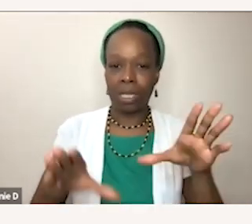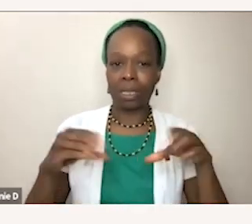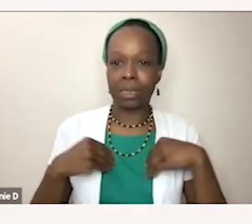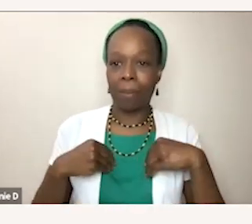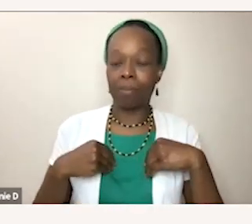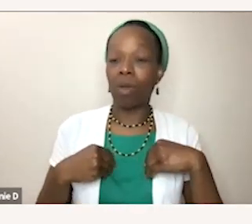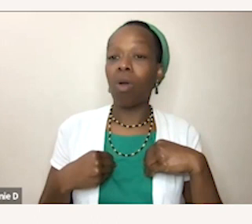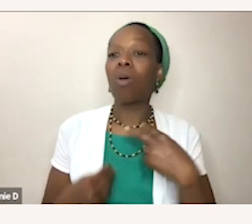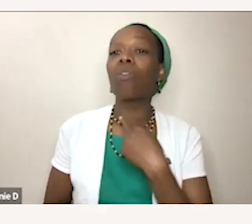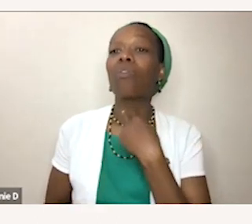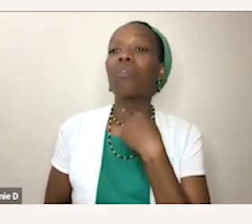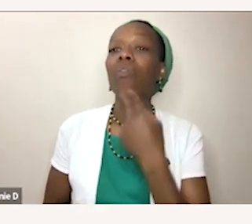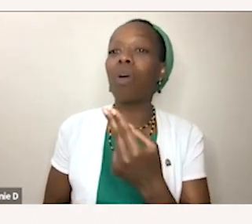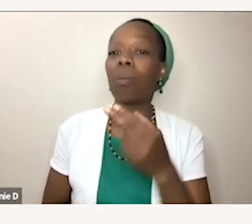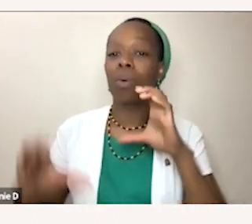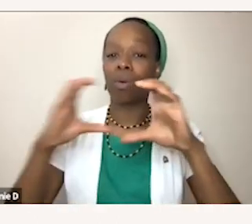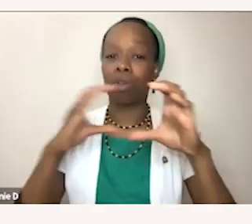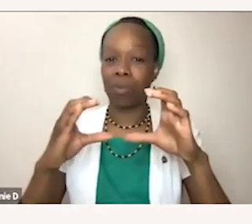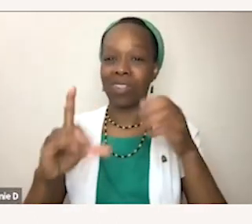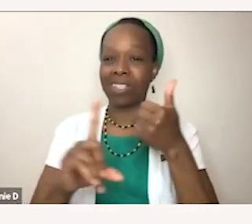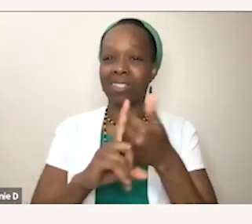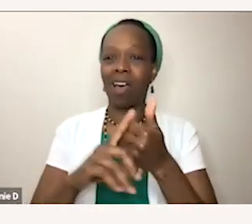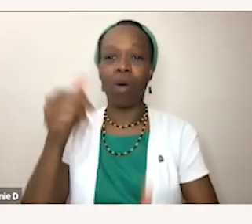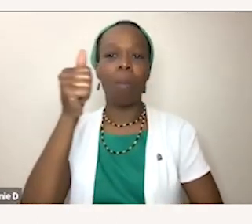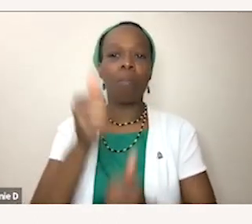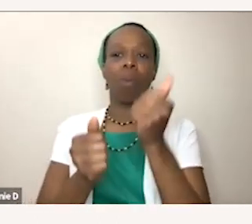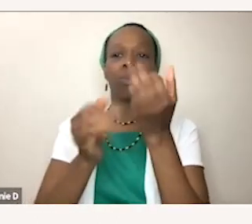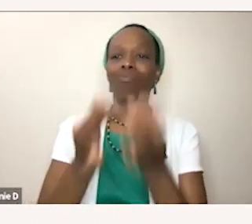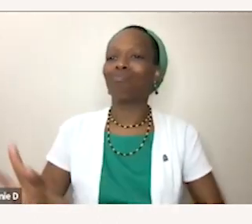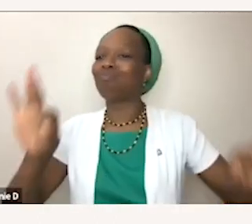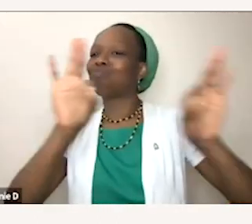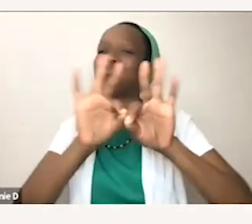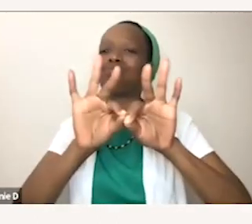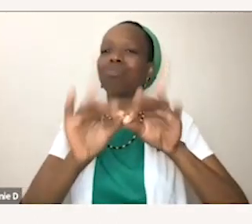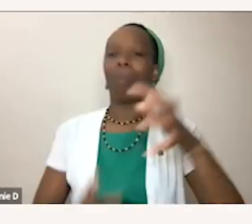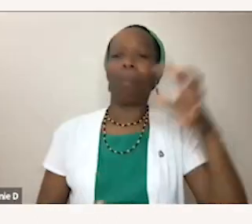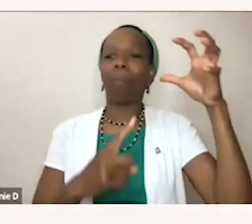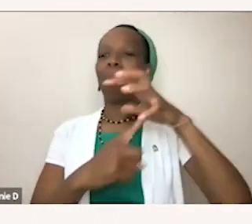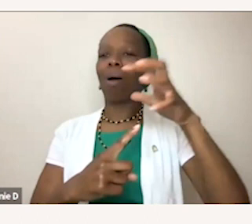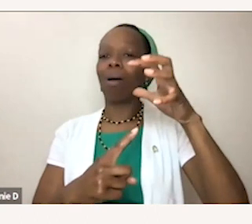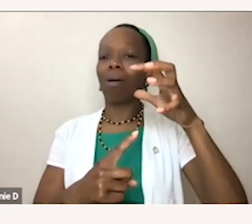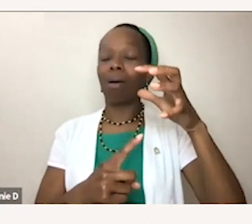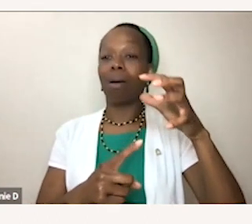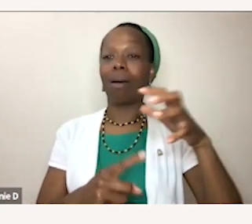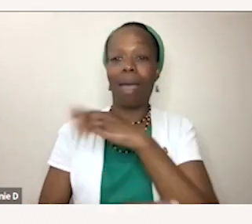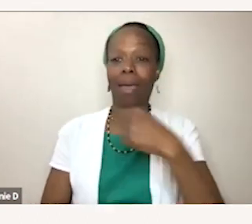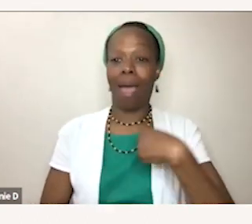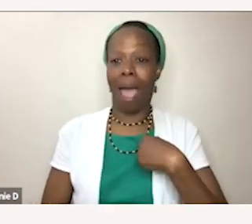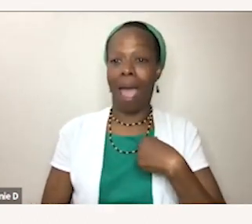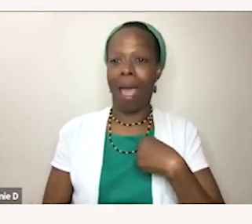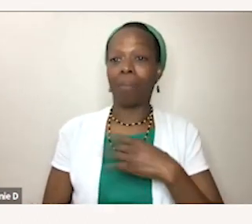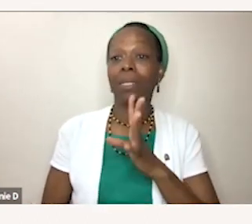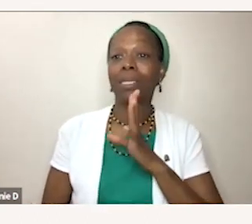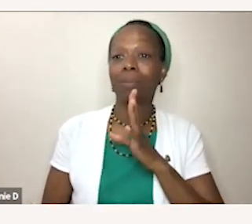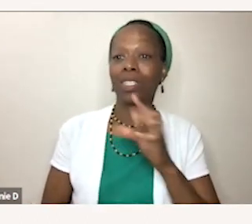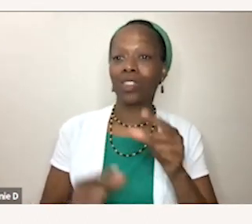as the ultimately superior communication modality. And like I said, I'm a speech language pathologist